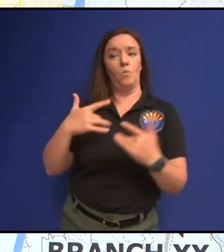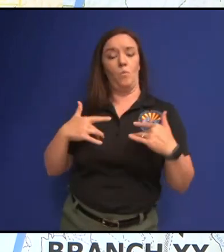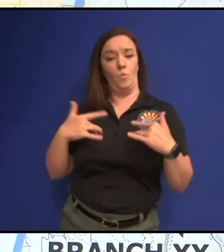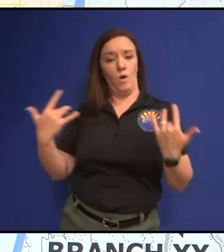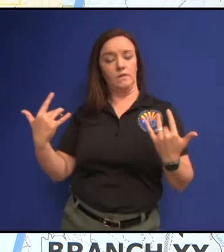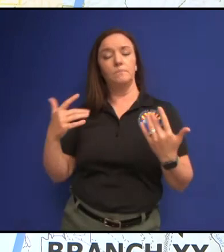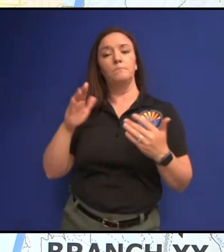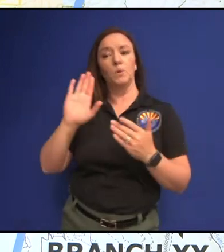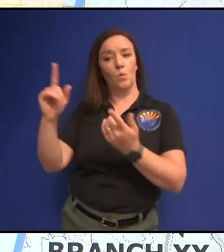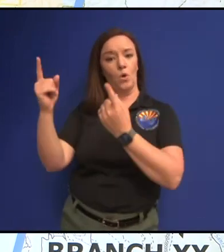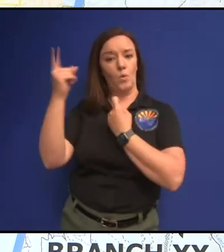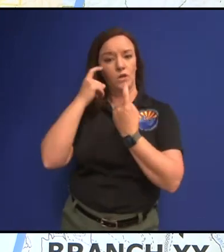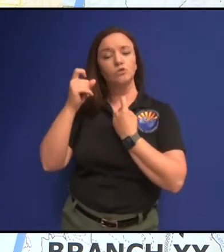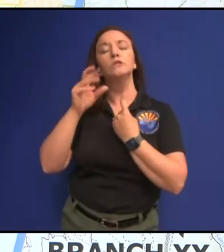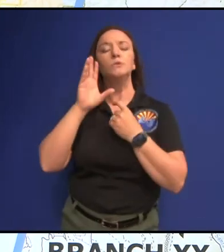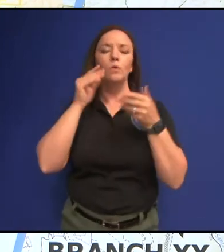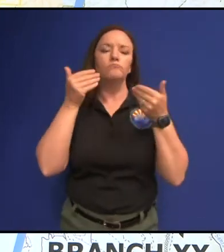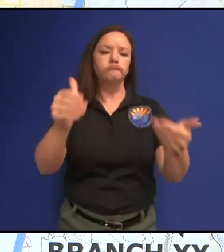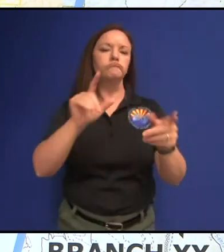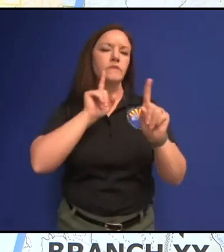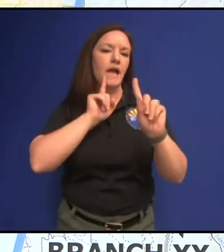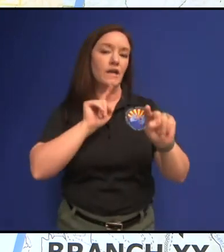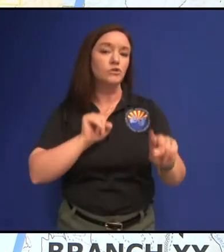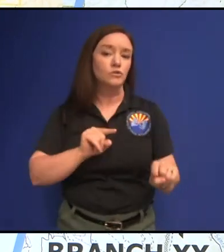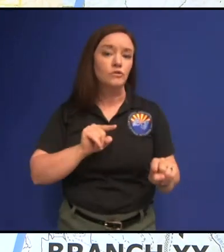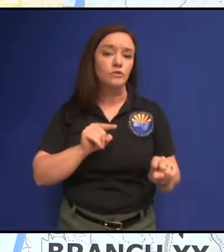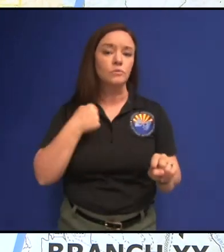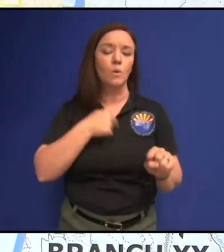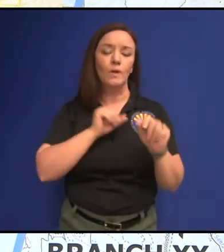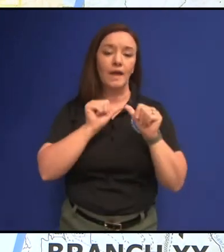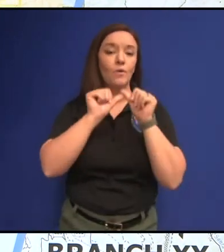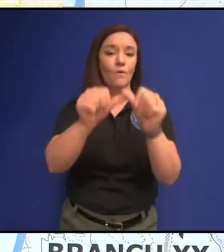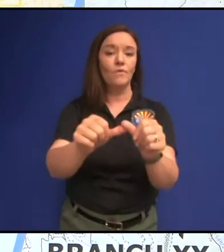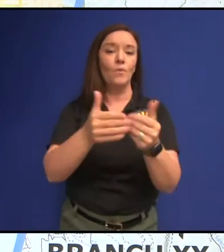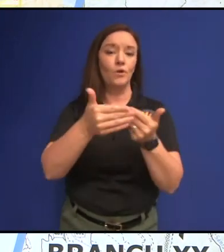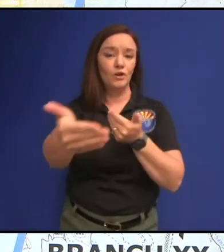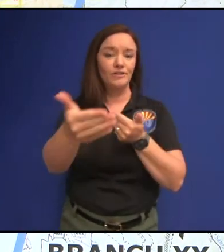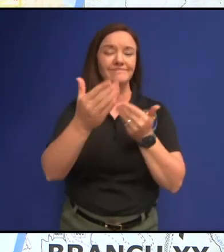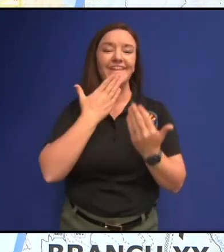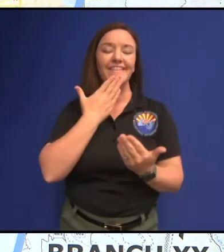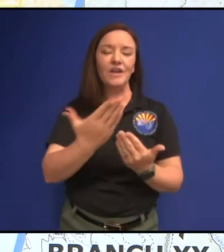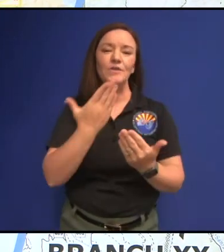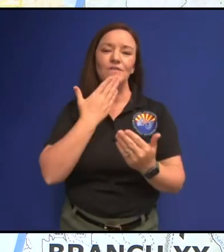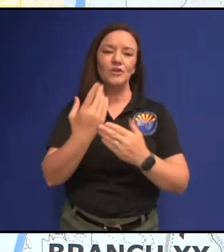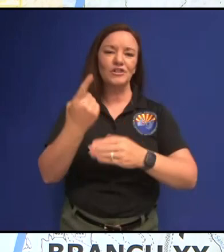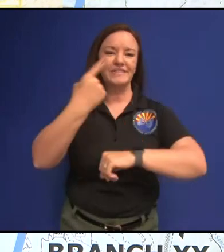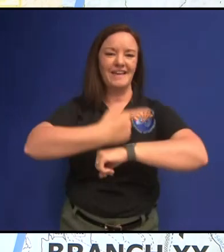questions are, and we'll make sure that we get them answered so we keep y'all informed. All right, thank you, and have a good day.